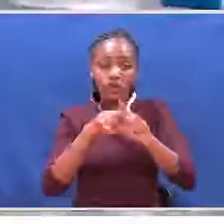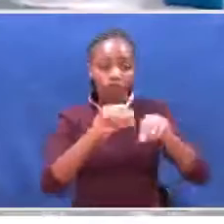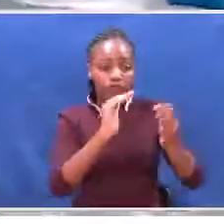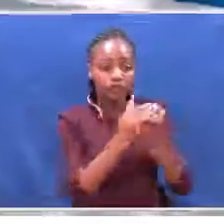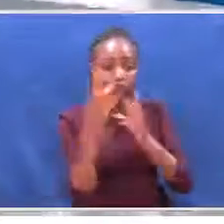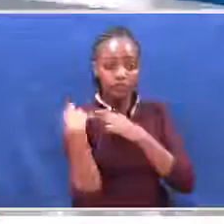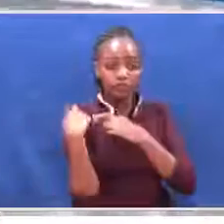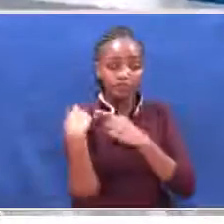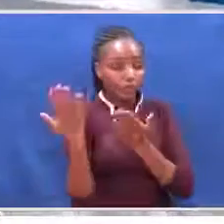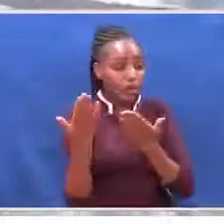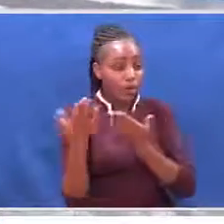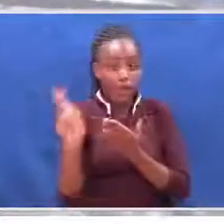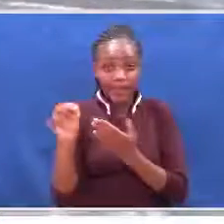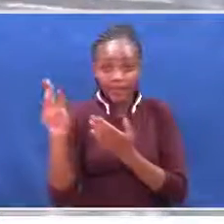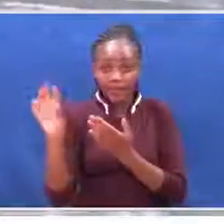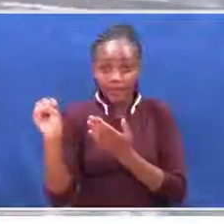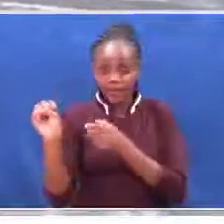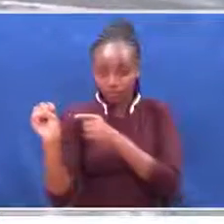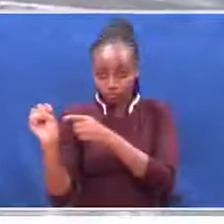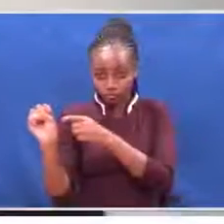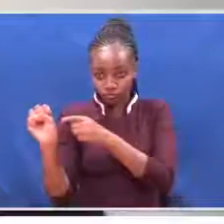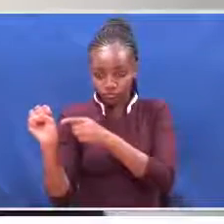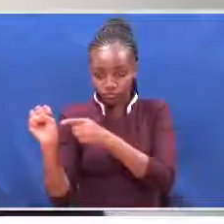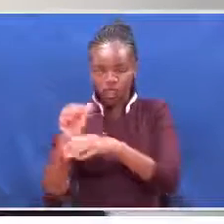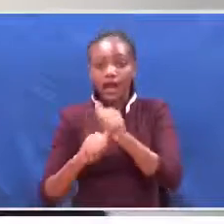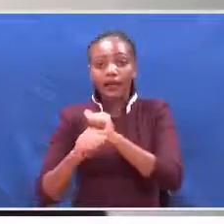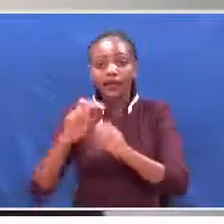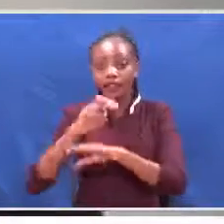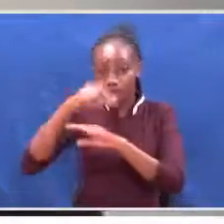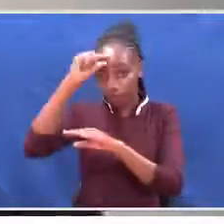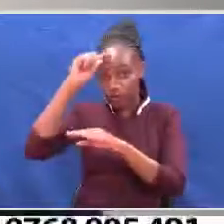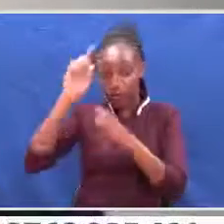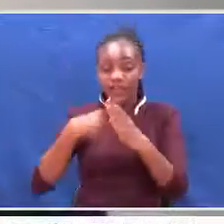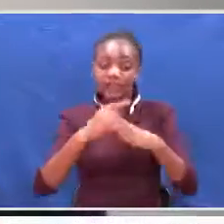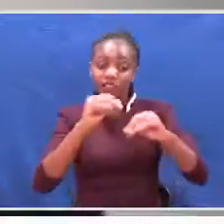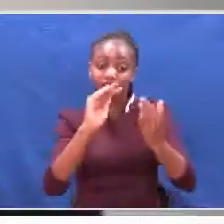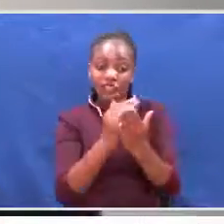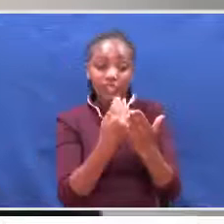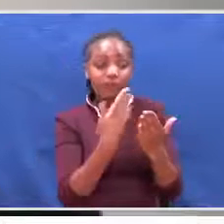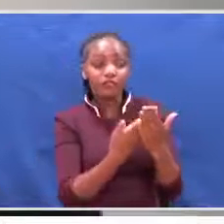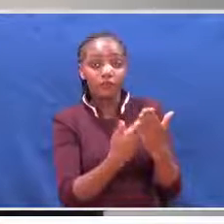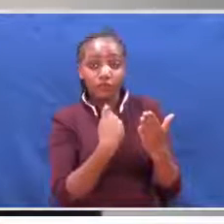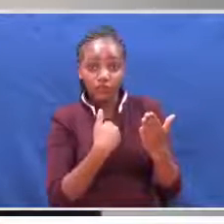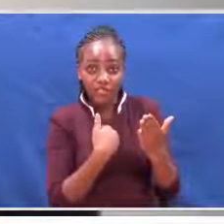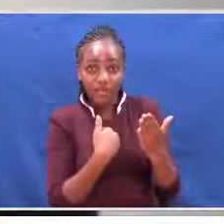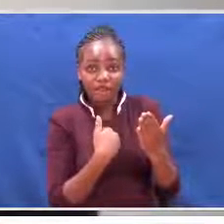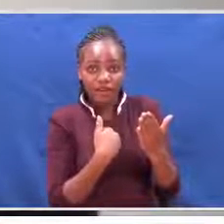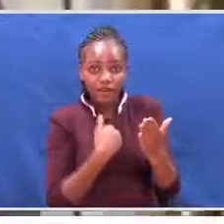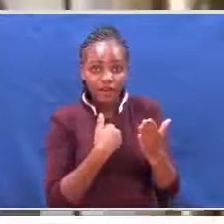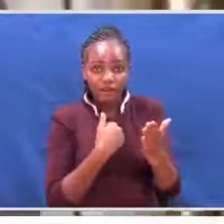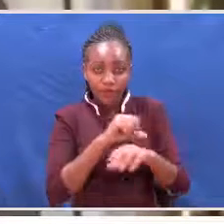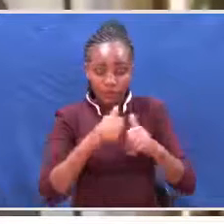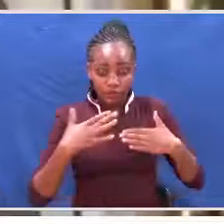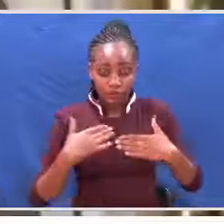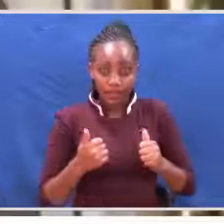the General Mohamed BADI-led Nairobi Metropolitan Services, NMS. Presenting some of the contagious issues in the transfer of health